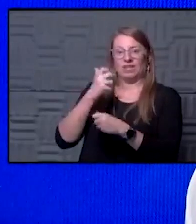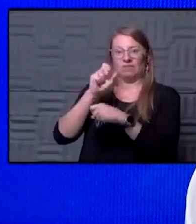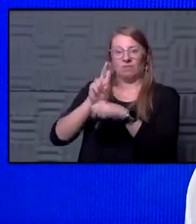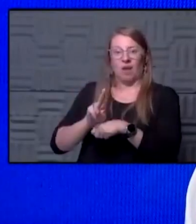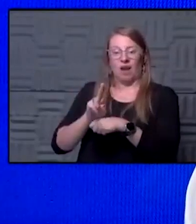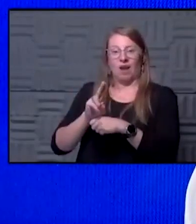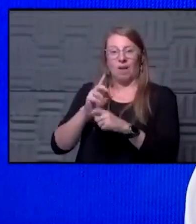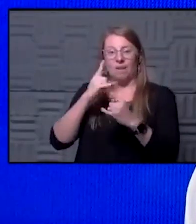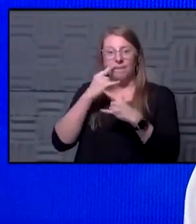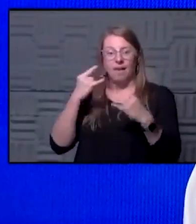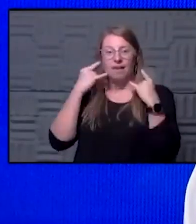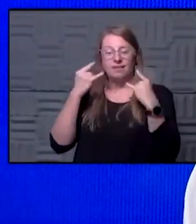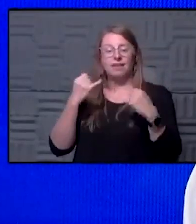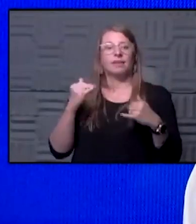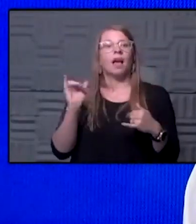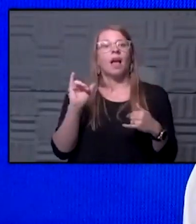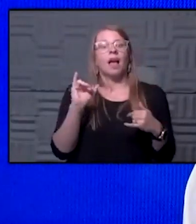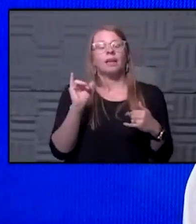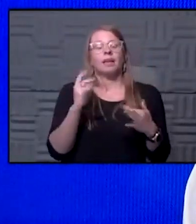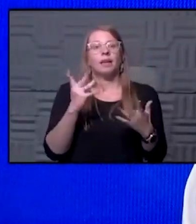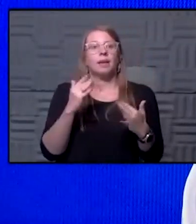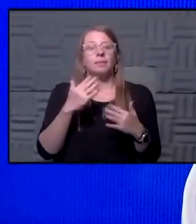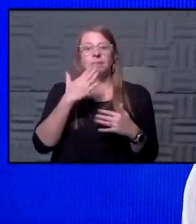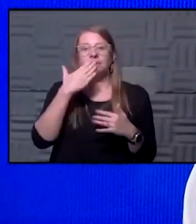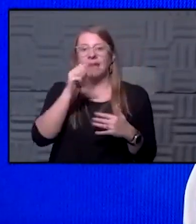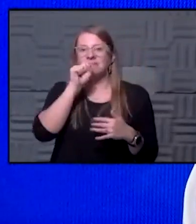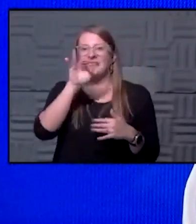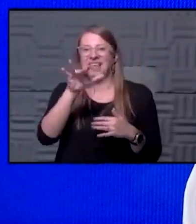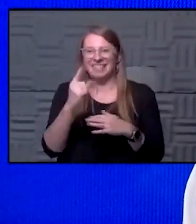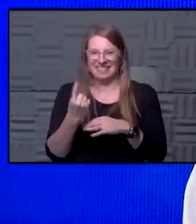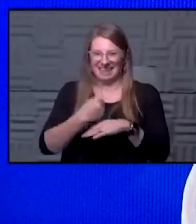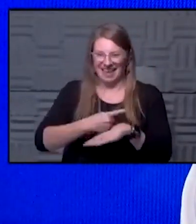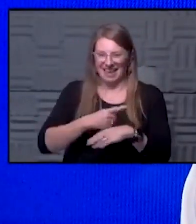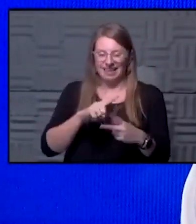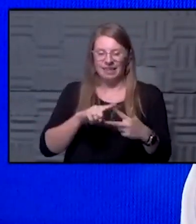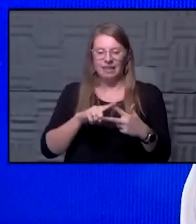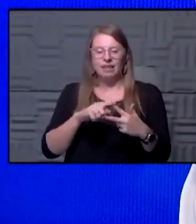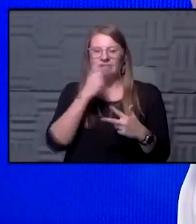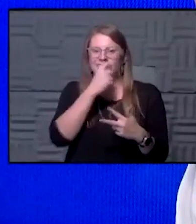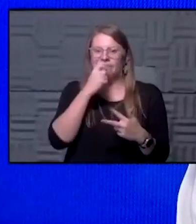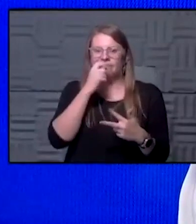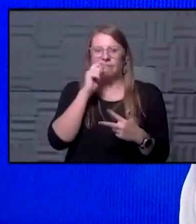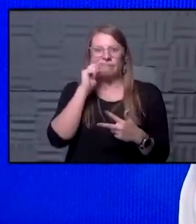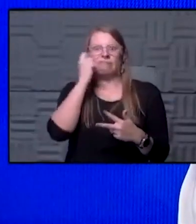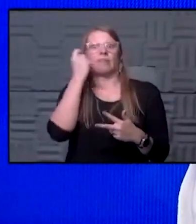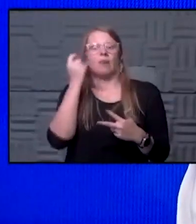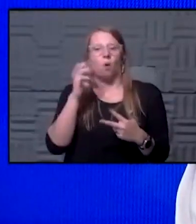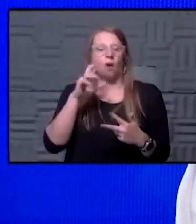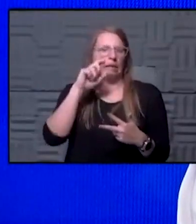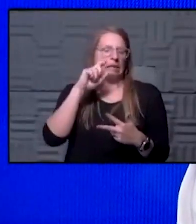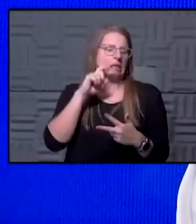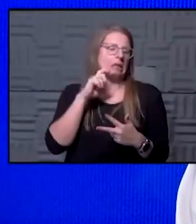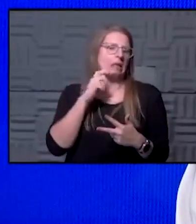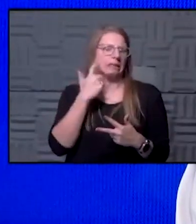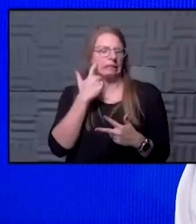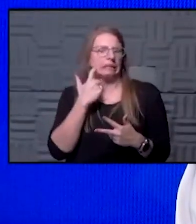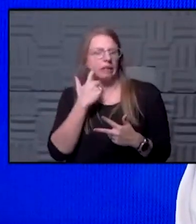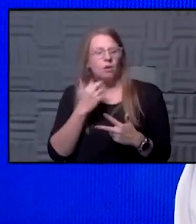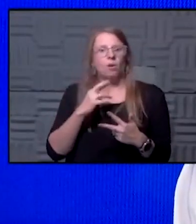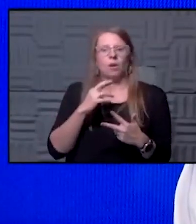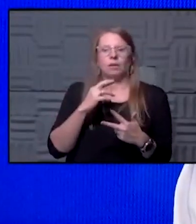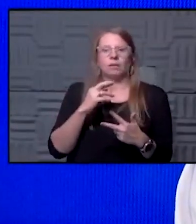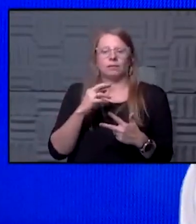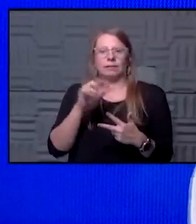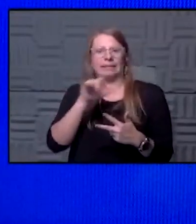wear a mask, like bad breath day, or I missed with the lipstick, or terrible razor, zit on my nose, stuff like that.